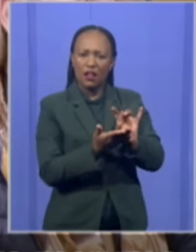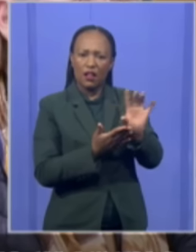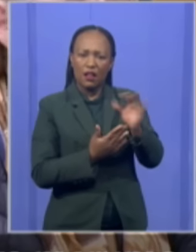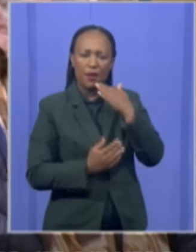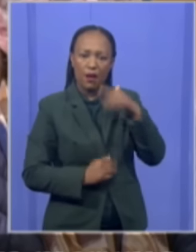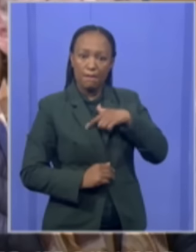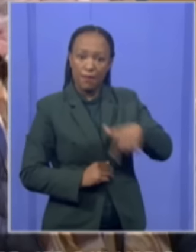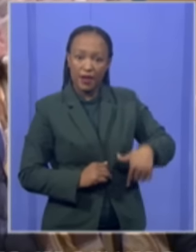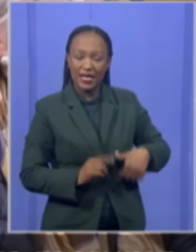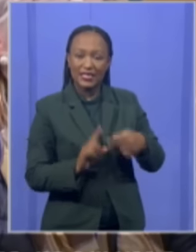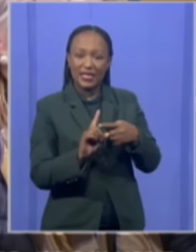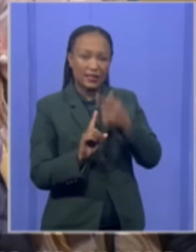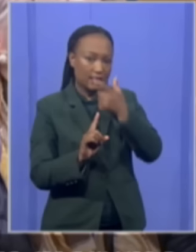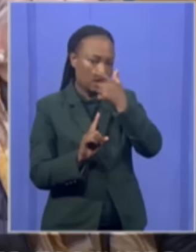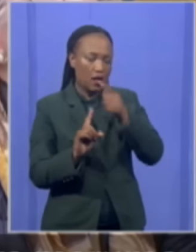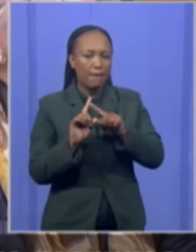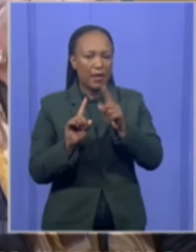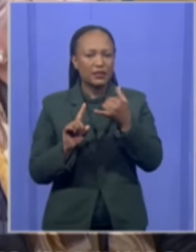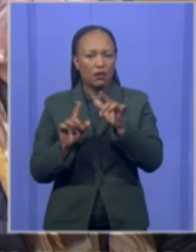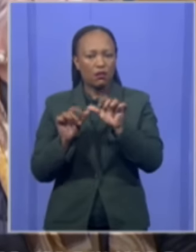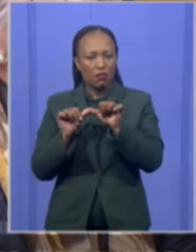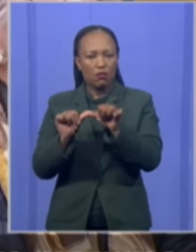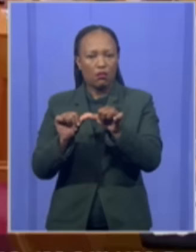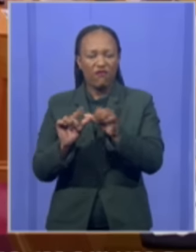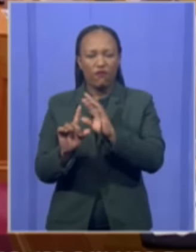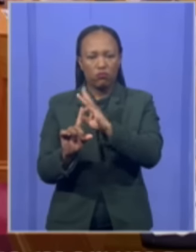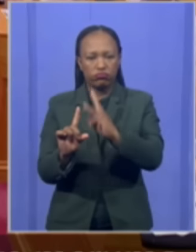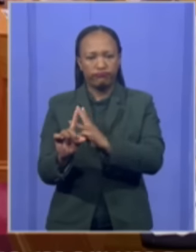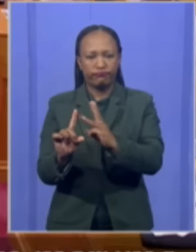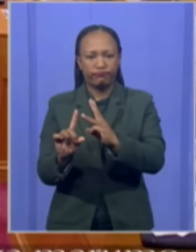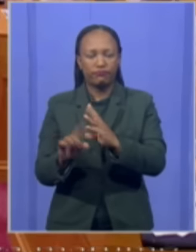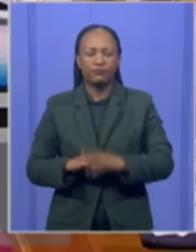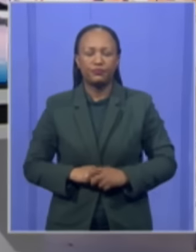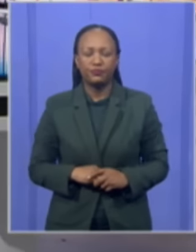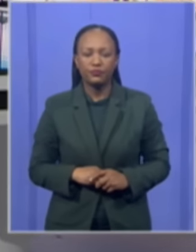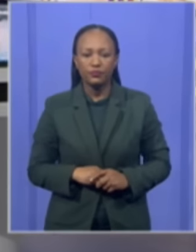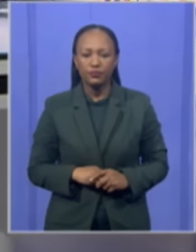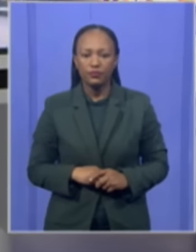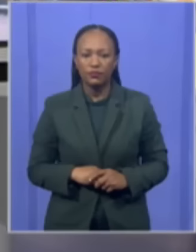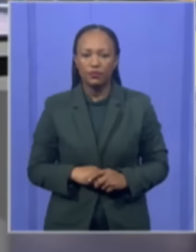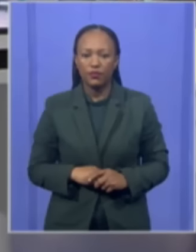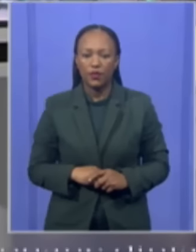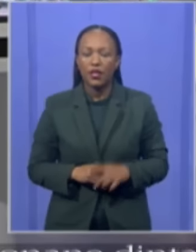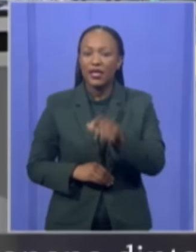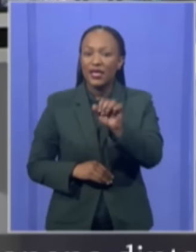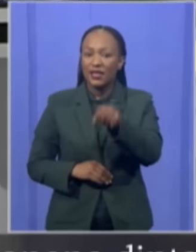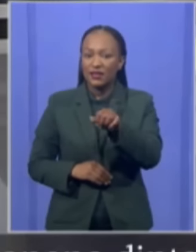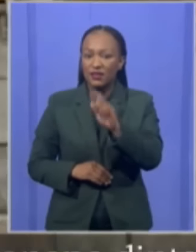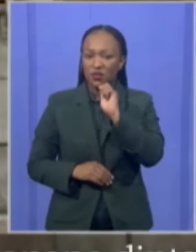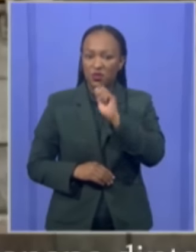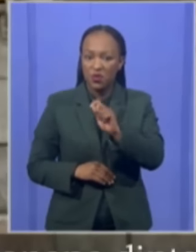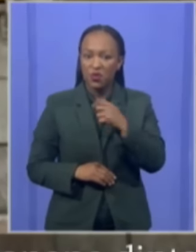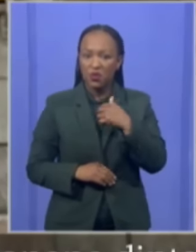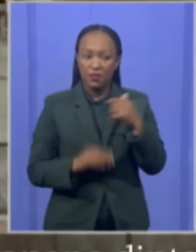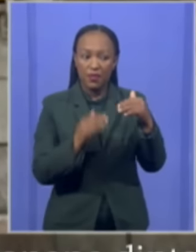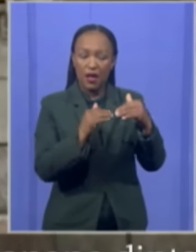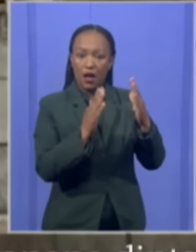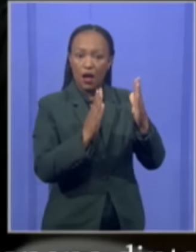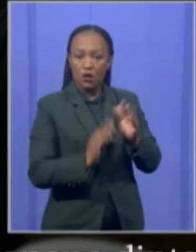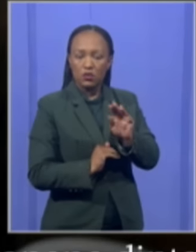ke mopresidente Cyril Ramaphosa bošegong bja Maabane. Yes, it is true that I was at the house of Mr.